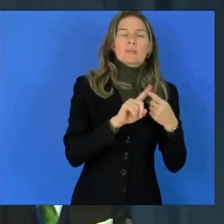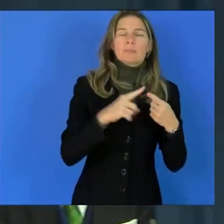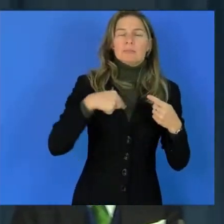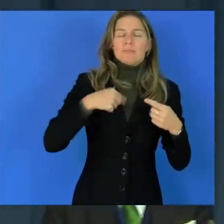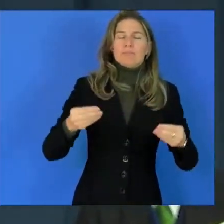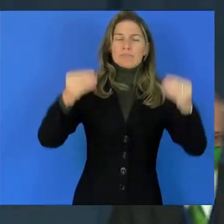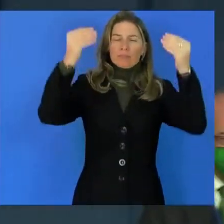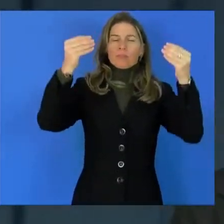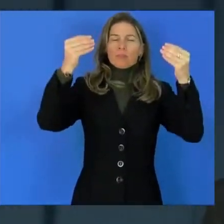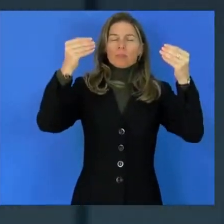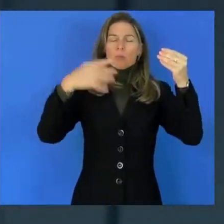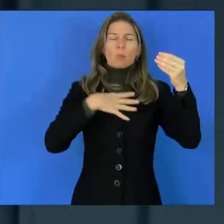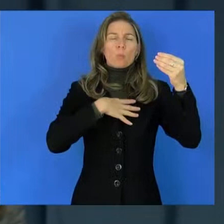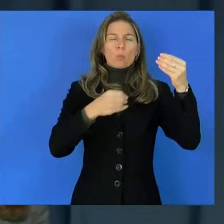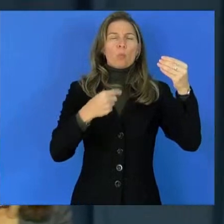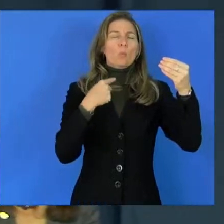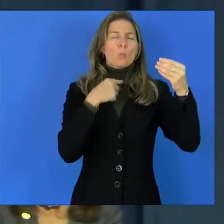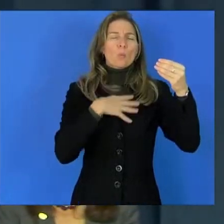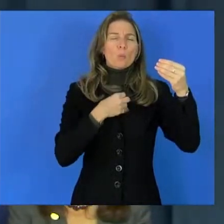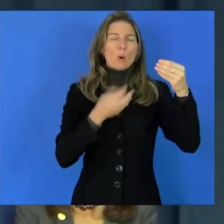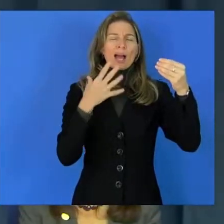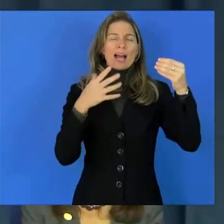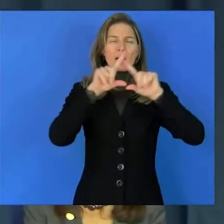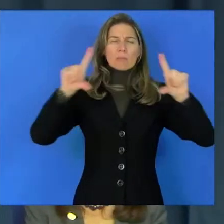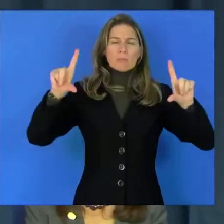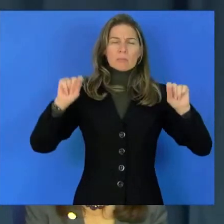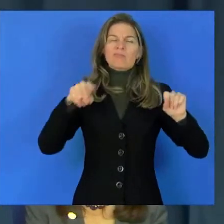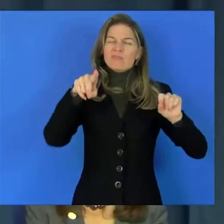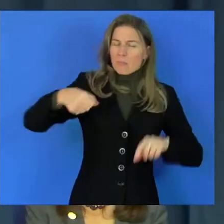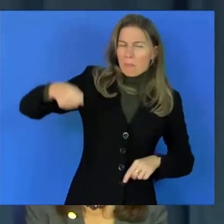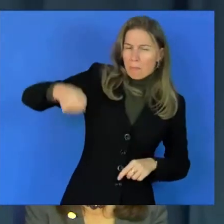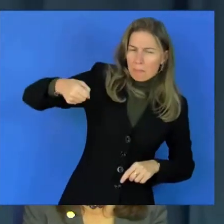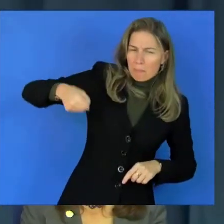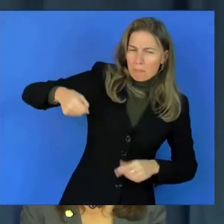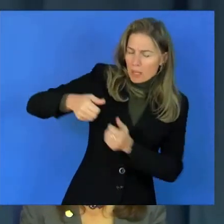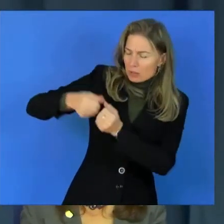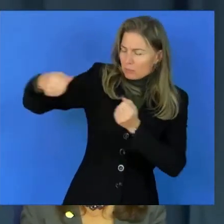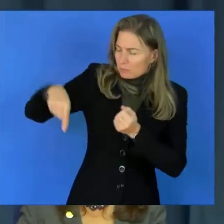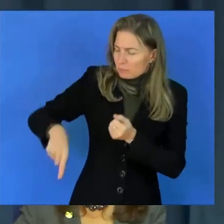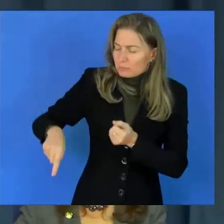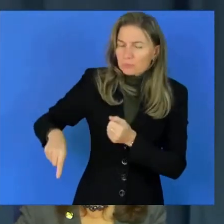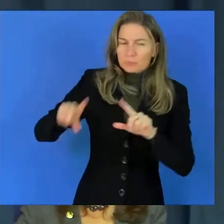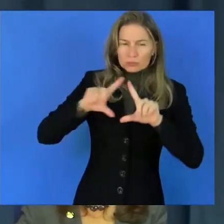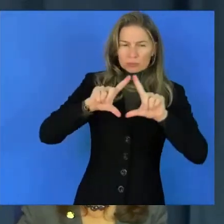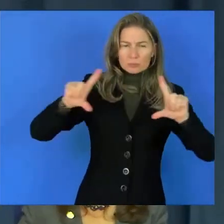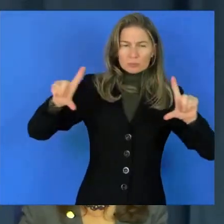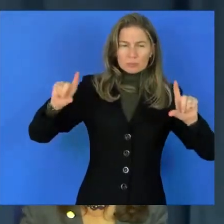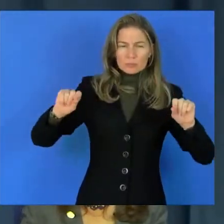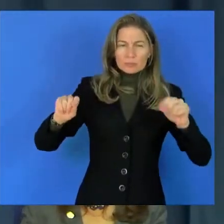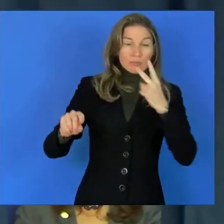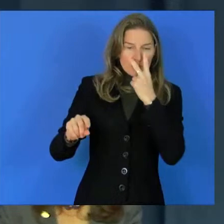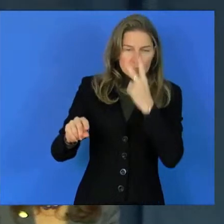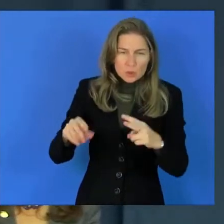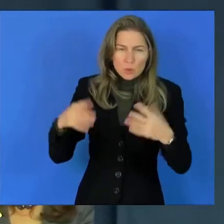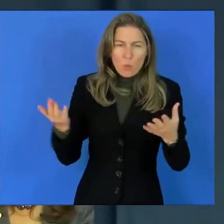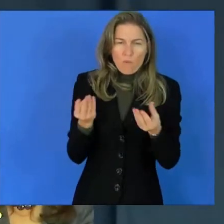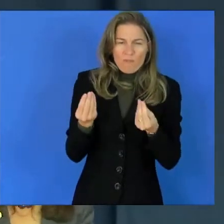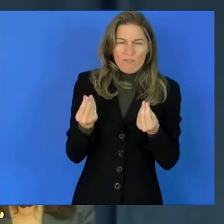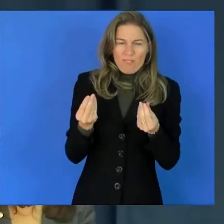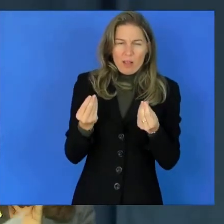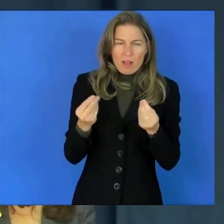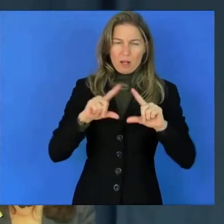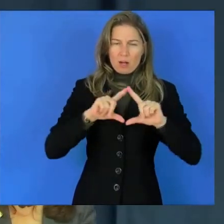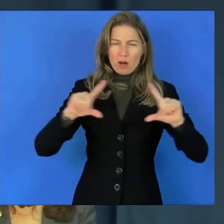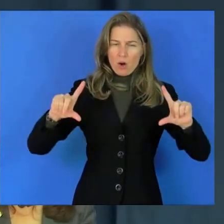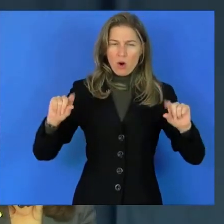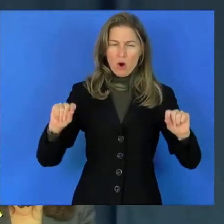Zero Project bag, in your Zero Conference bag, you will see or feel a piece of card. On that piece of